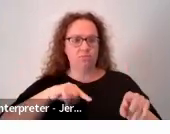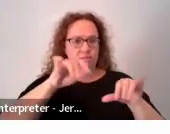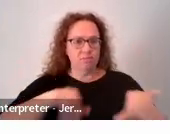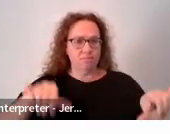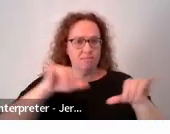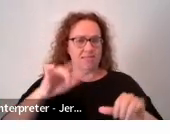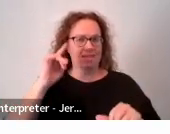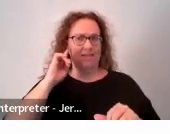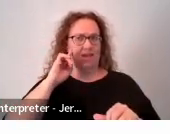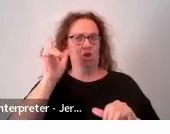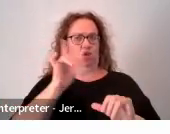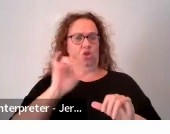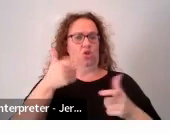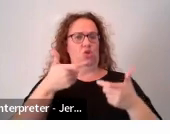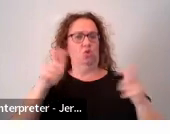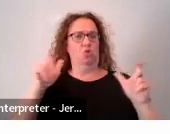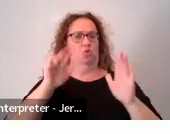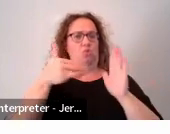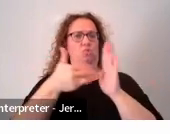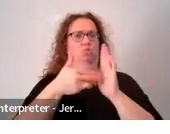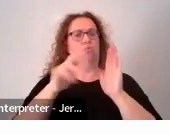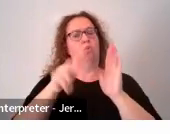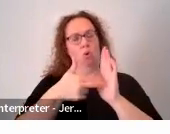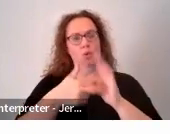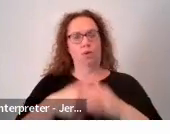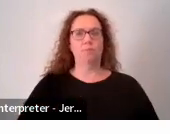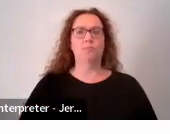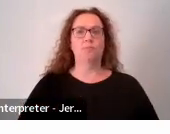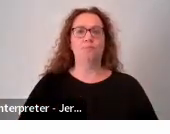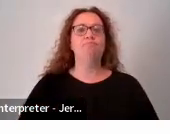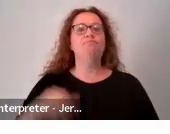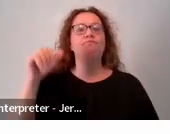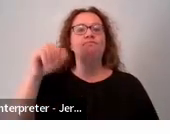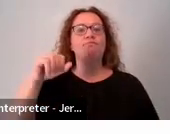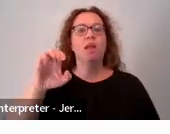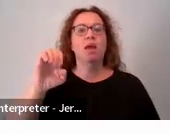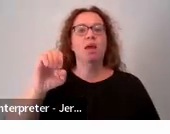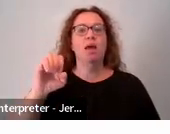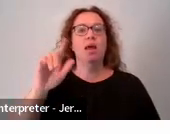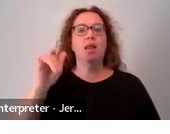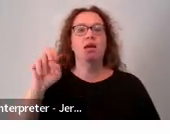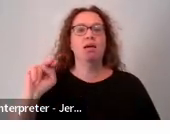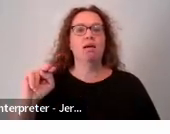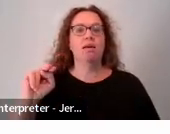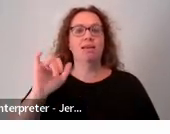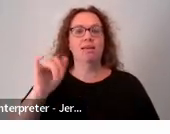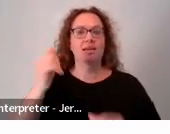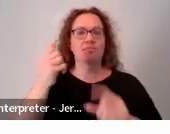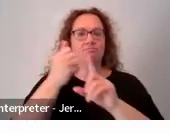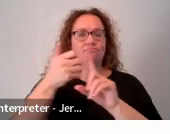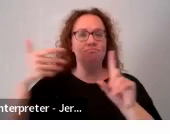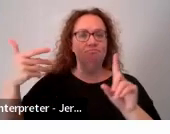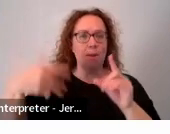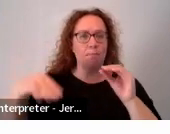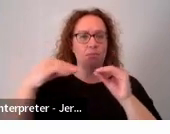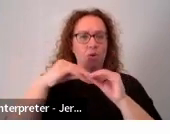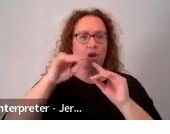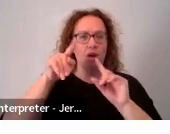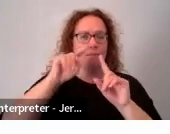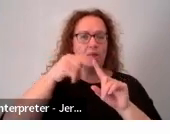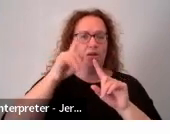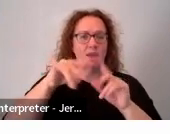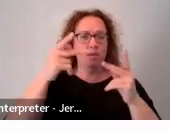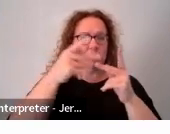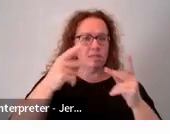sounds huge. I'm just curious. Yeah, I'm sure, Elion, you can probably provide, hopefully, an overview, a little bit more about that